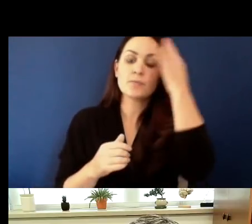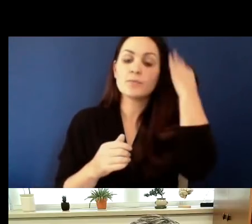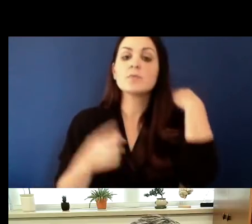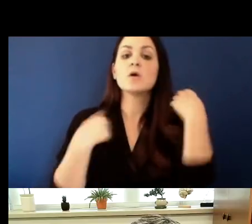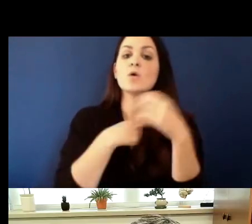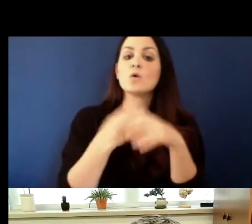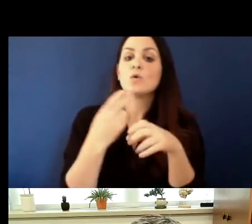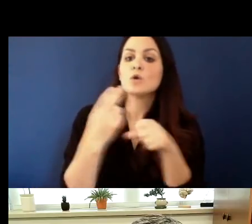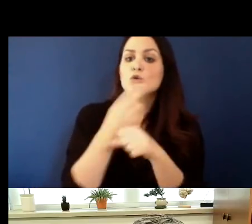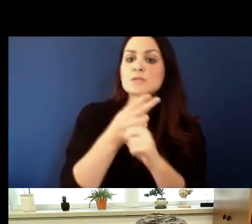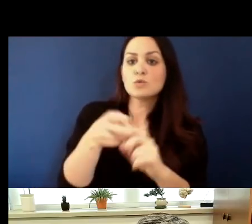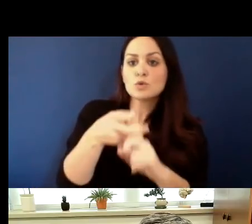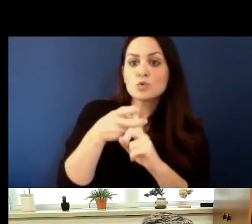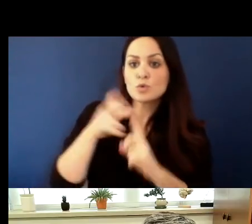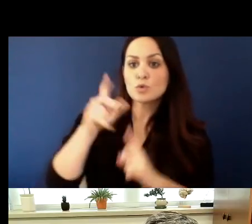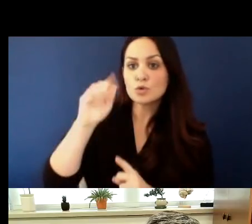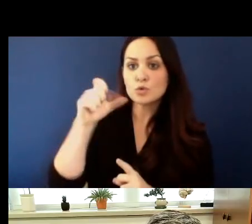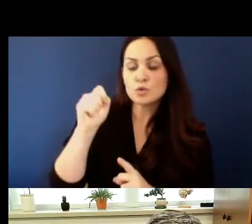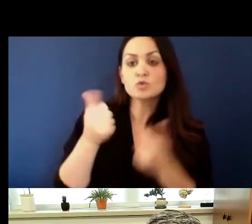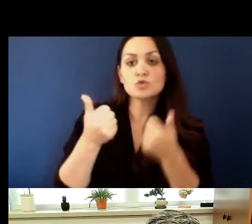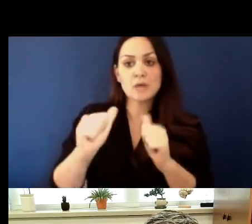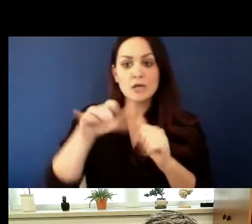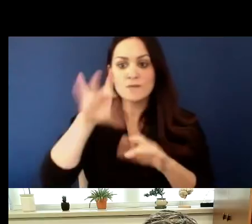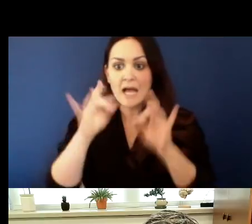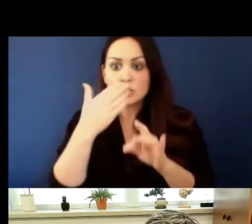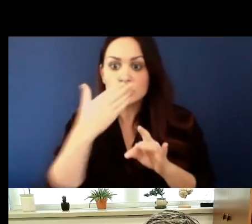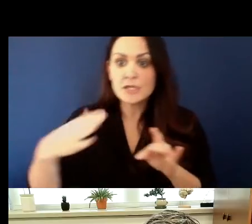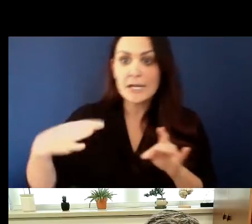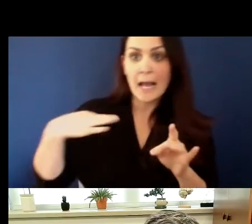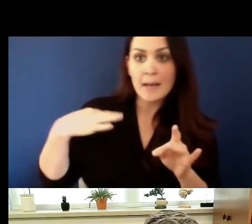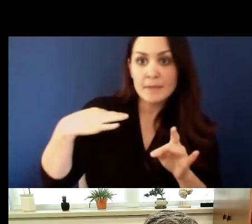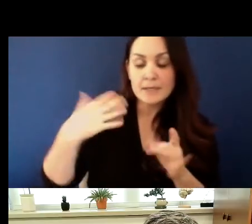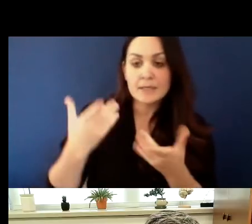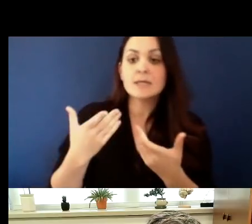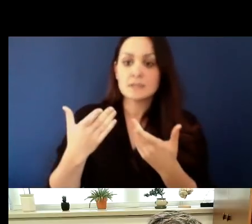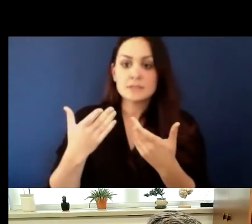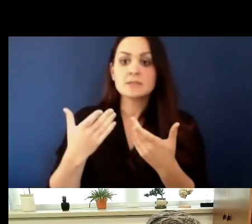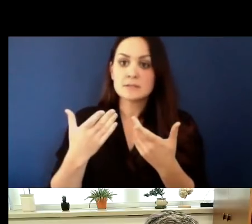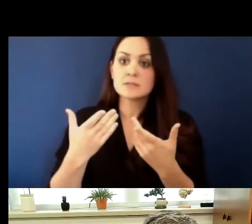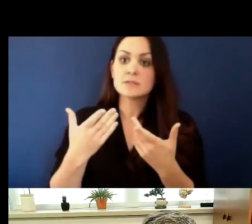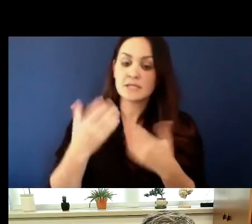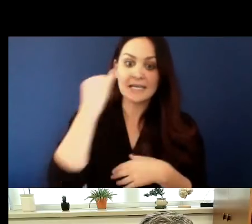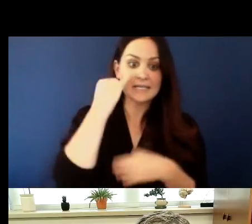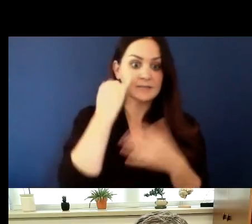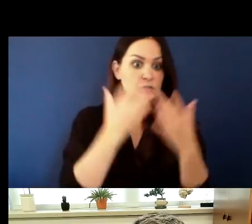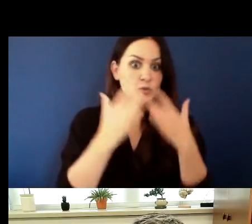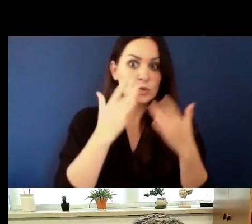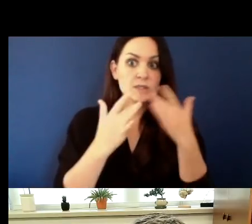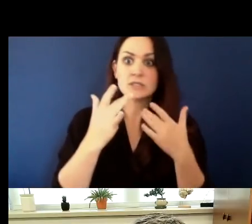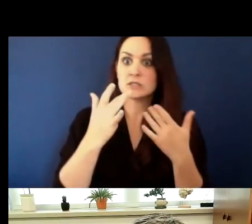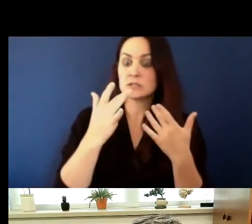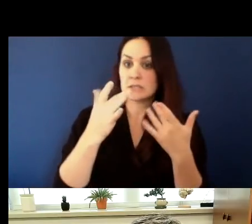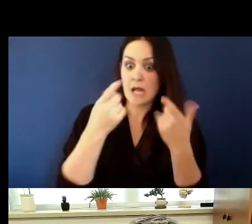recruiting tools to find a robust applicant pool for areas that are projected to be vulnerable to short and long-term staffing